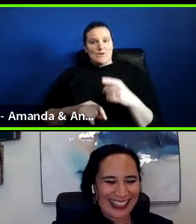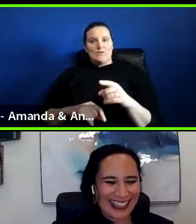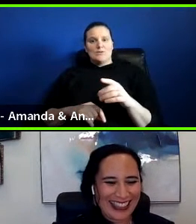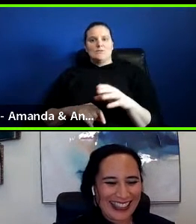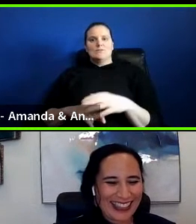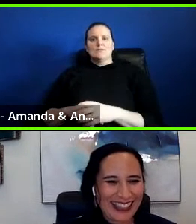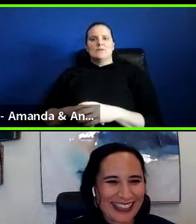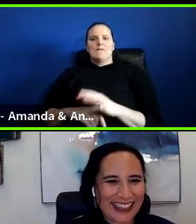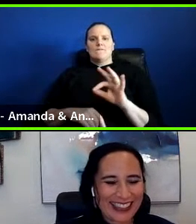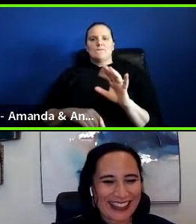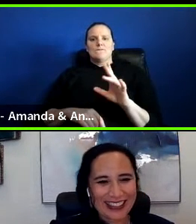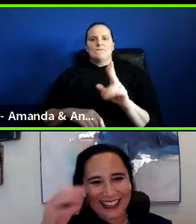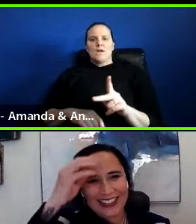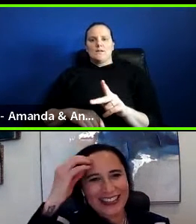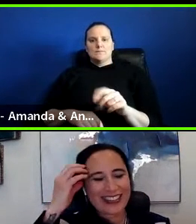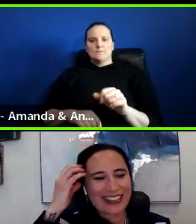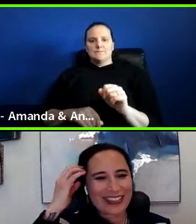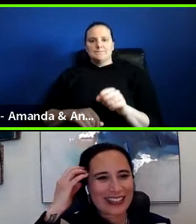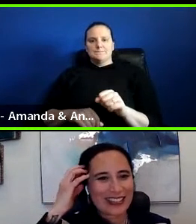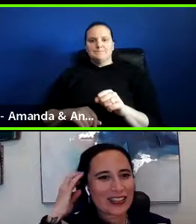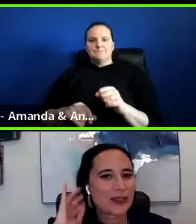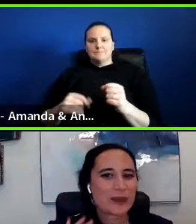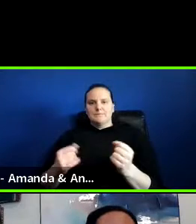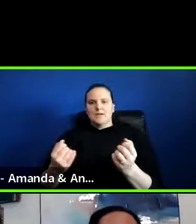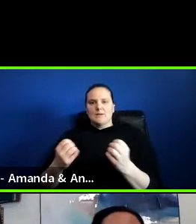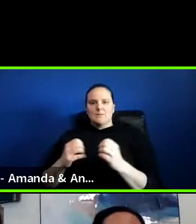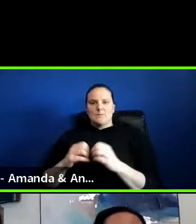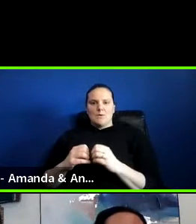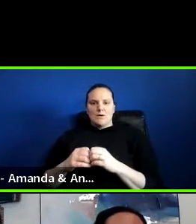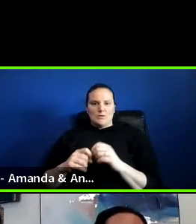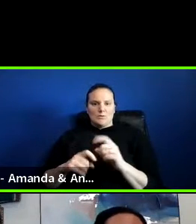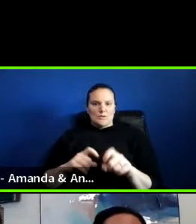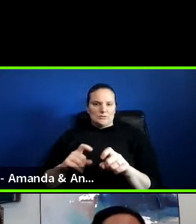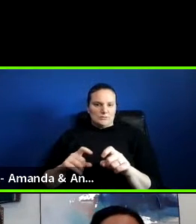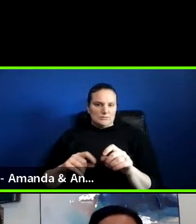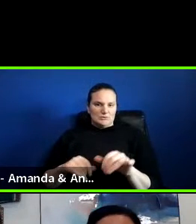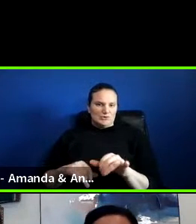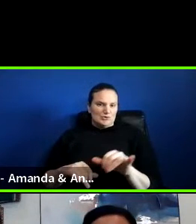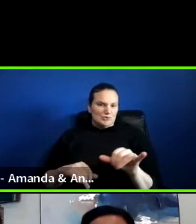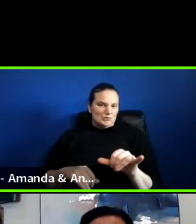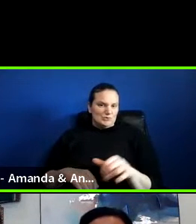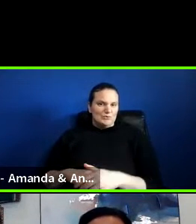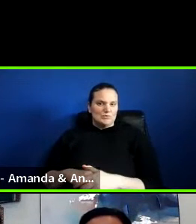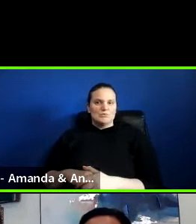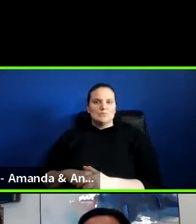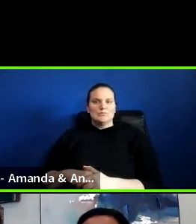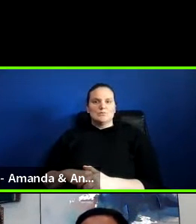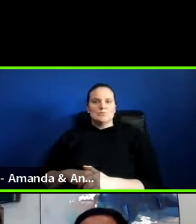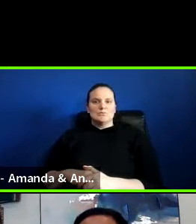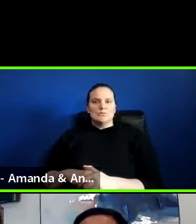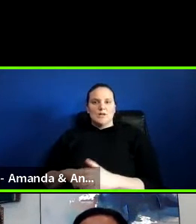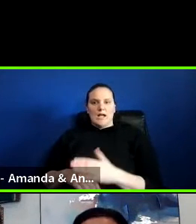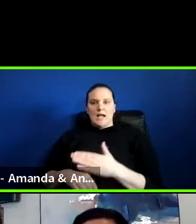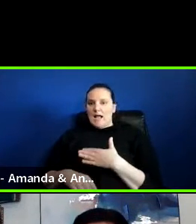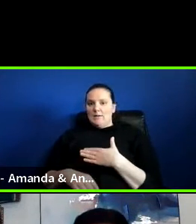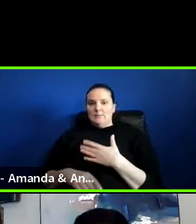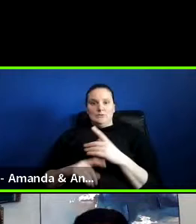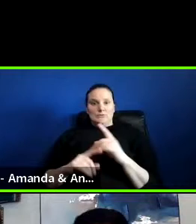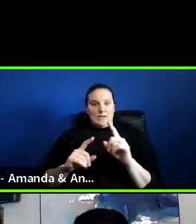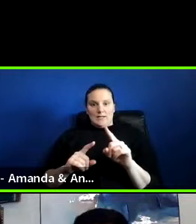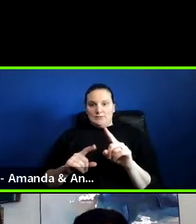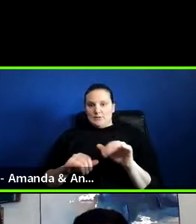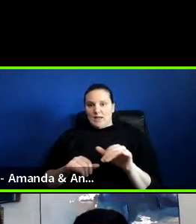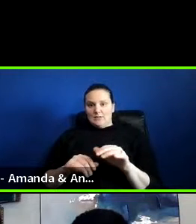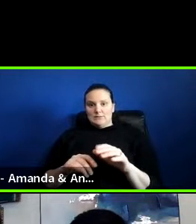I'm sure, you know, there might be a ton of additional questions as this goes on. And like I said, we're happy to get them and